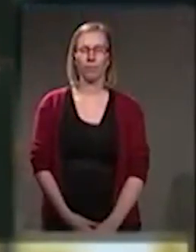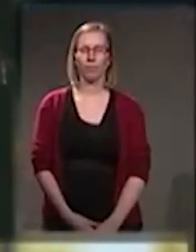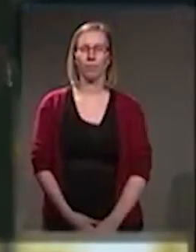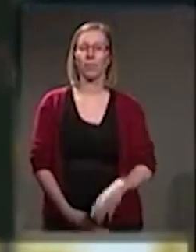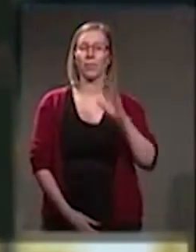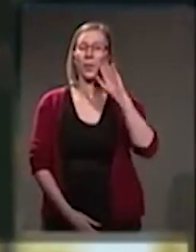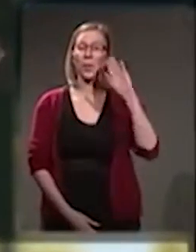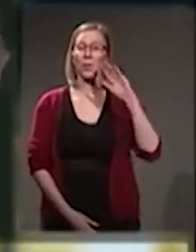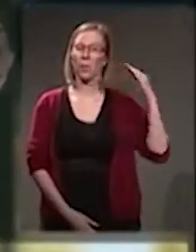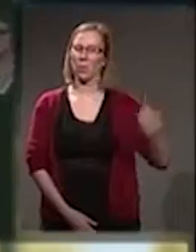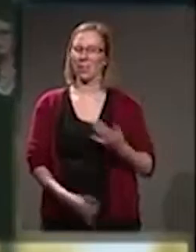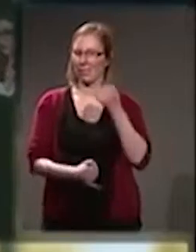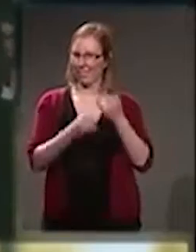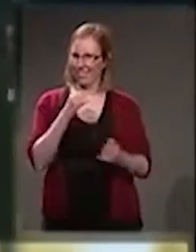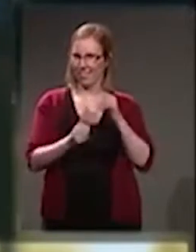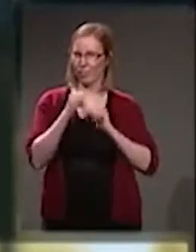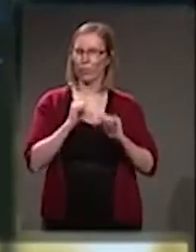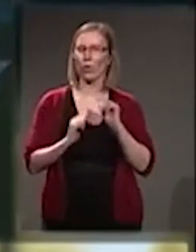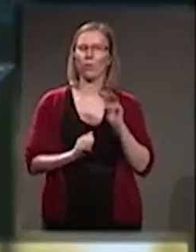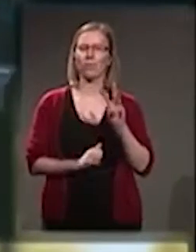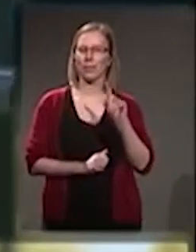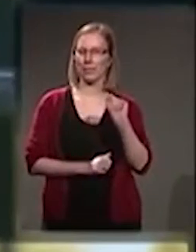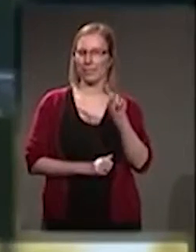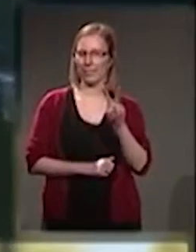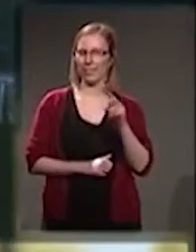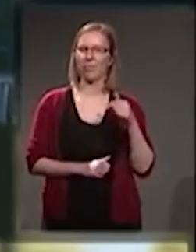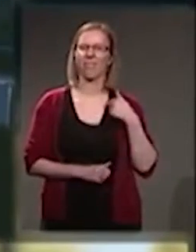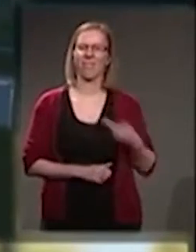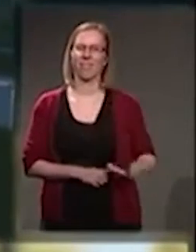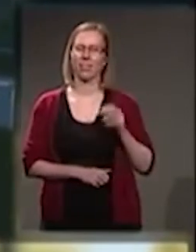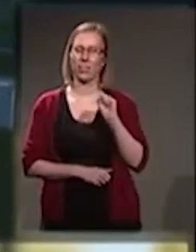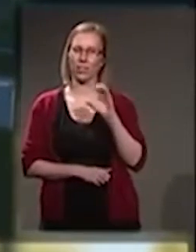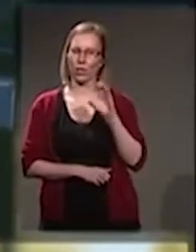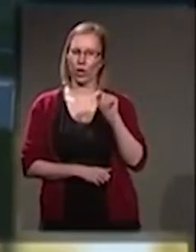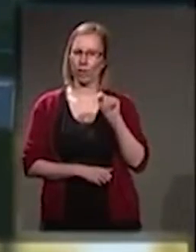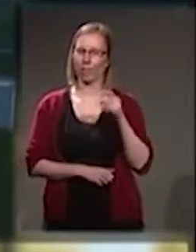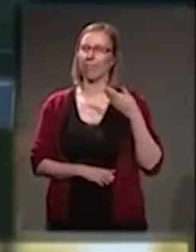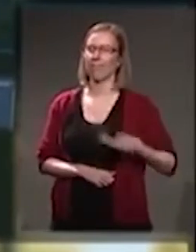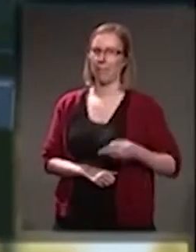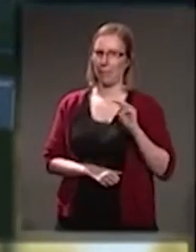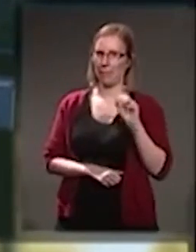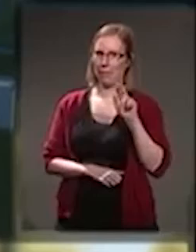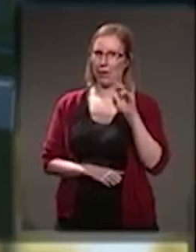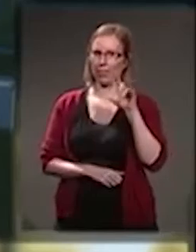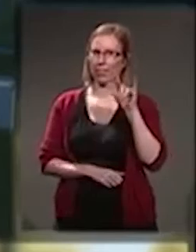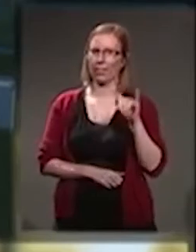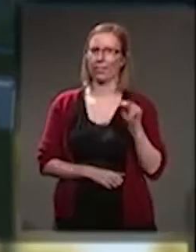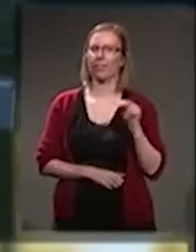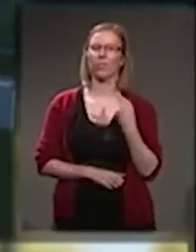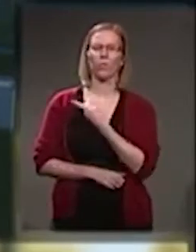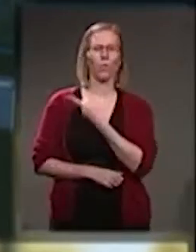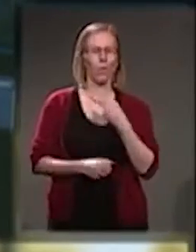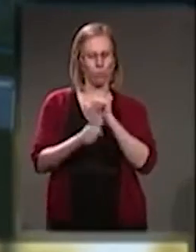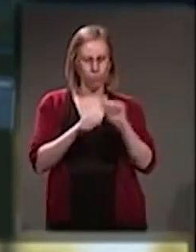Hello and welcome to the last episode of WTV. I'm Scott Hastings. And I'm Marilyn Sexton. We've been working hard to bring you some great stories this week,